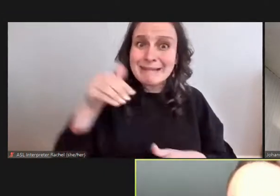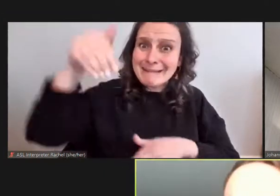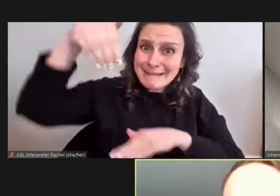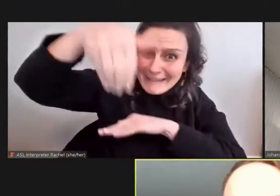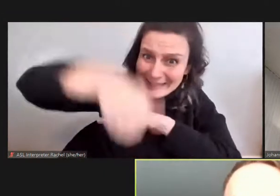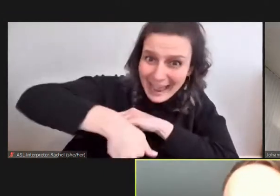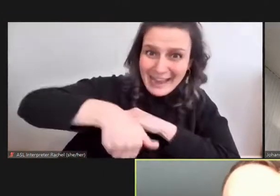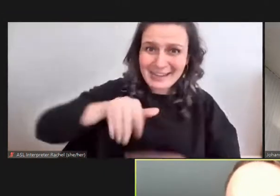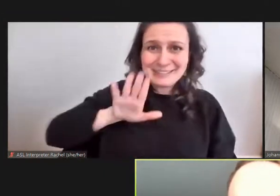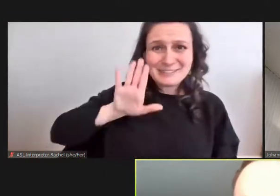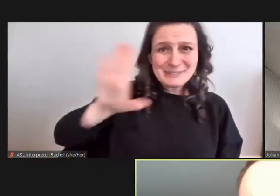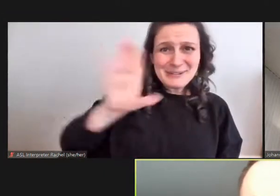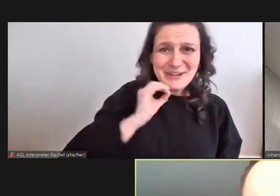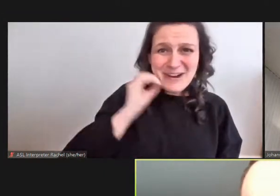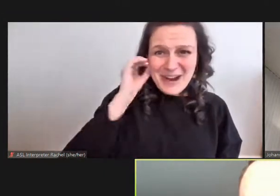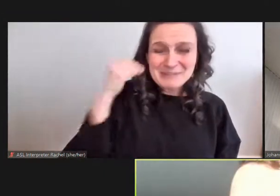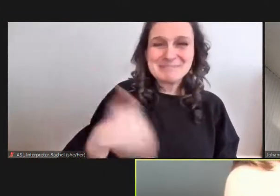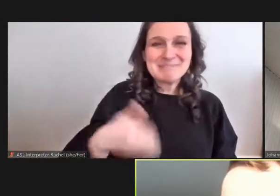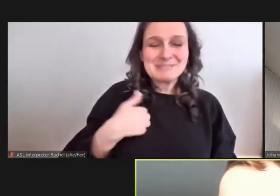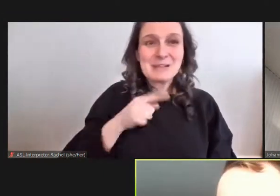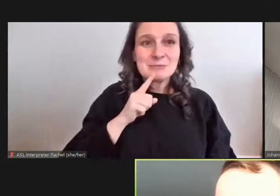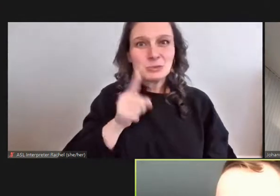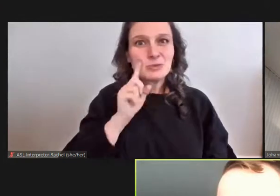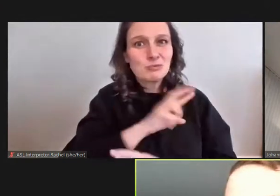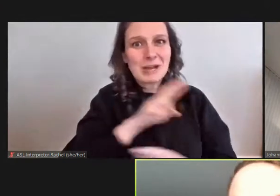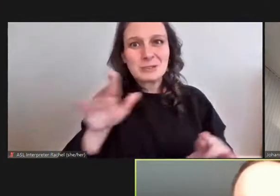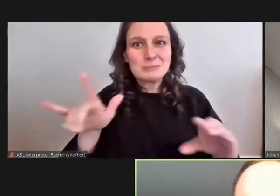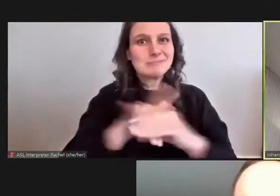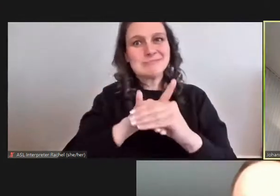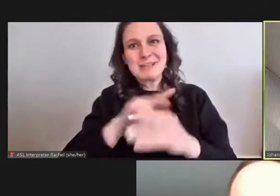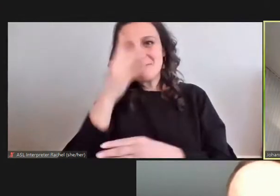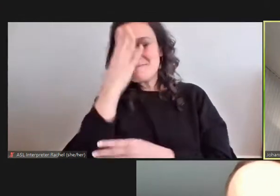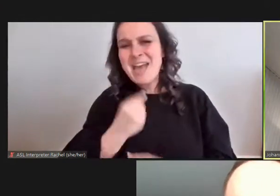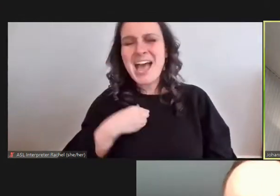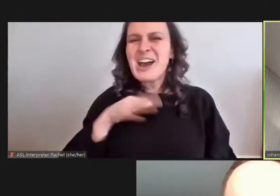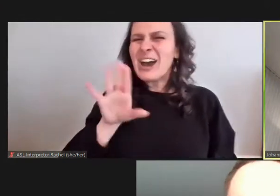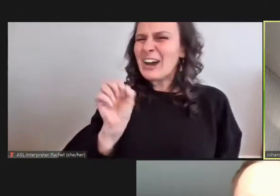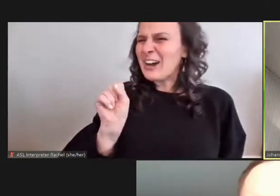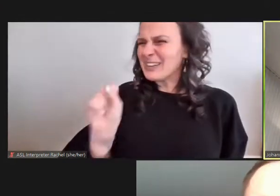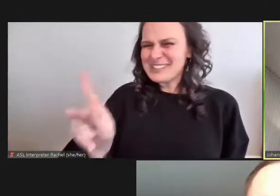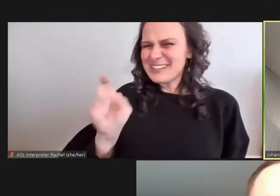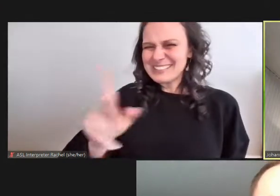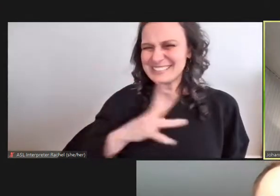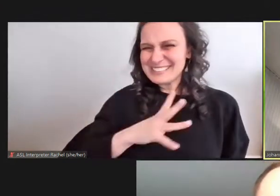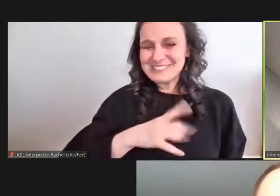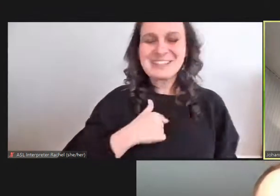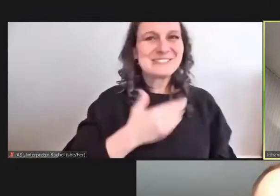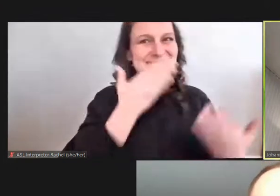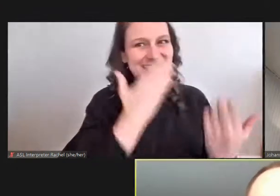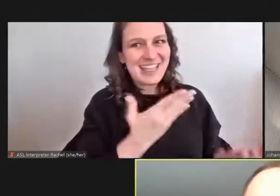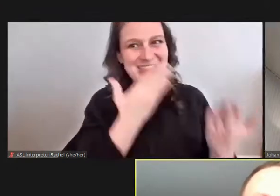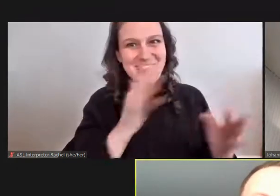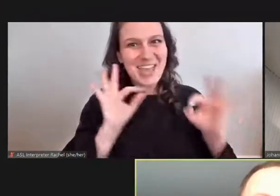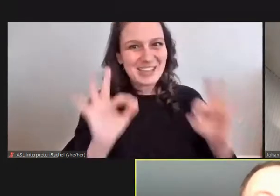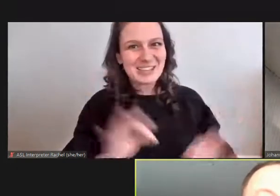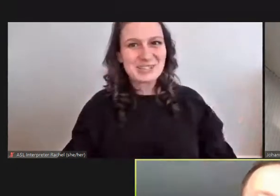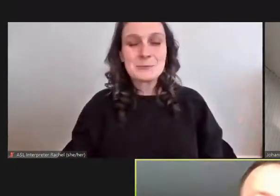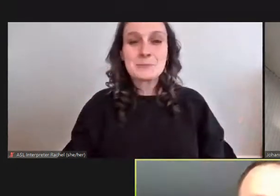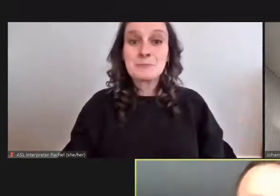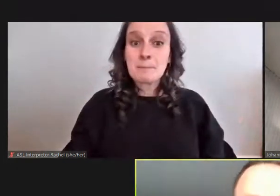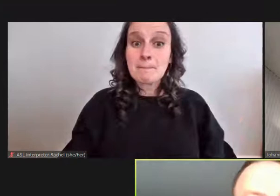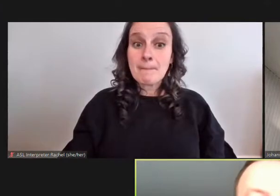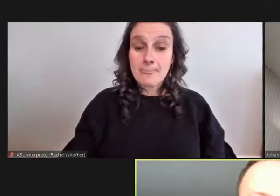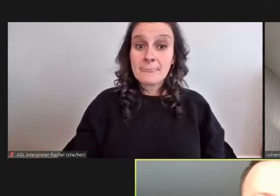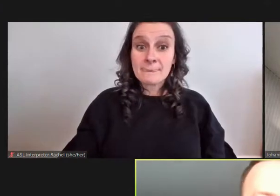night. I'm sure you're probably ready for bed, so we're getting close to it. Okay, thank you. That's a